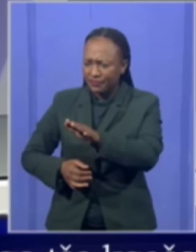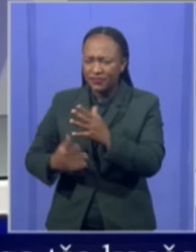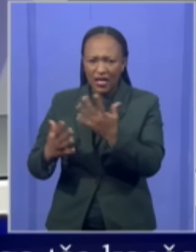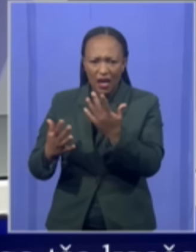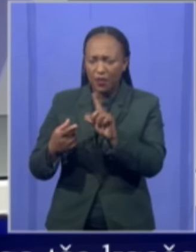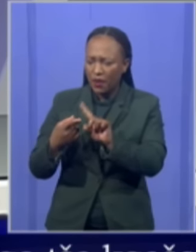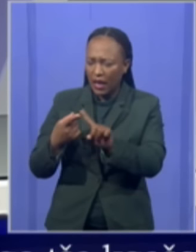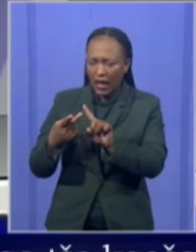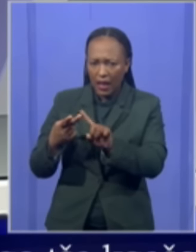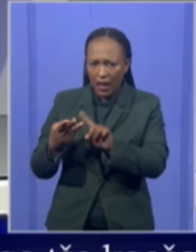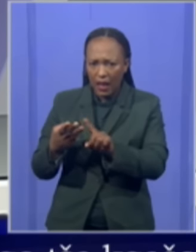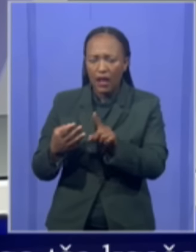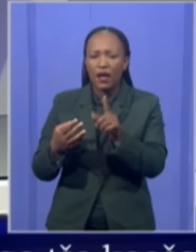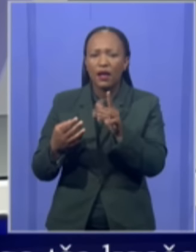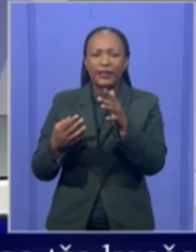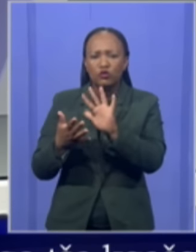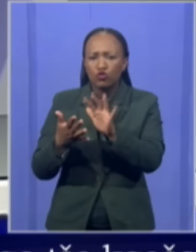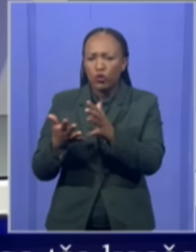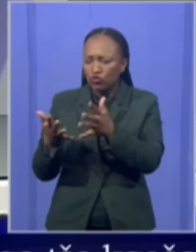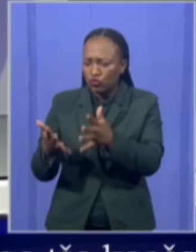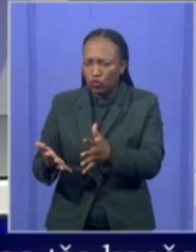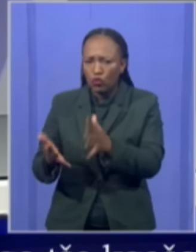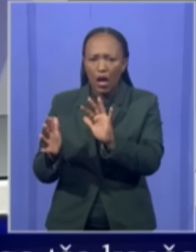kgokgo ya taba yela ke ye na